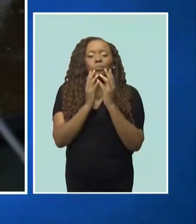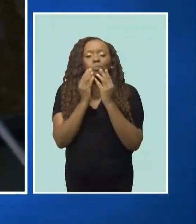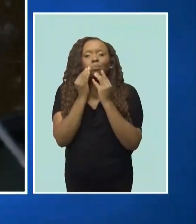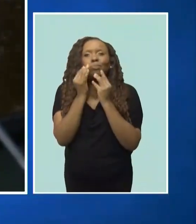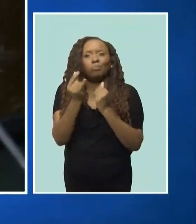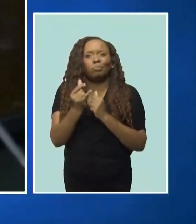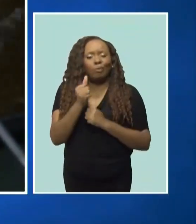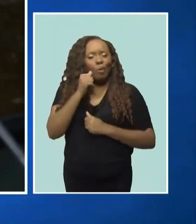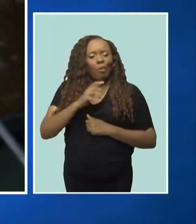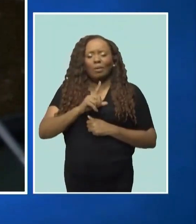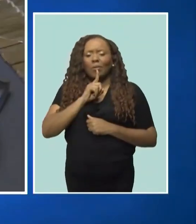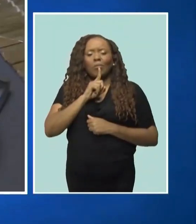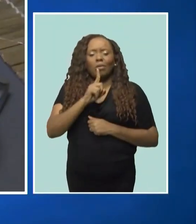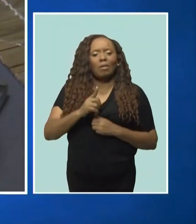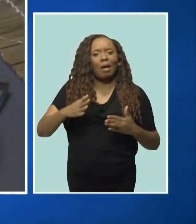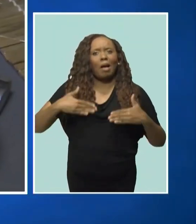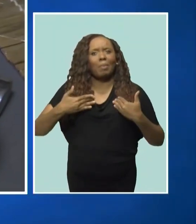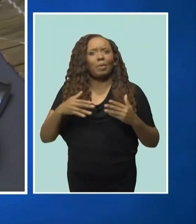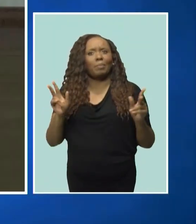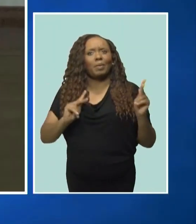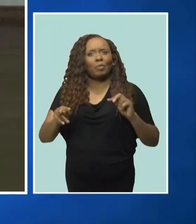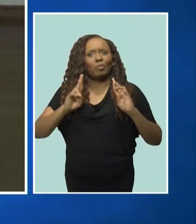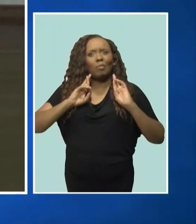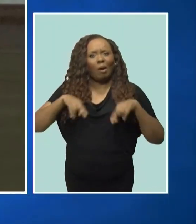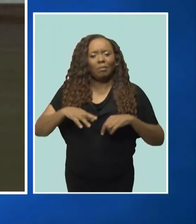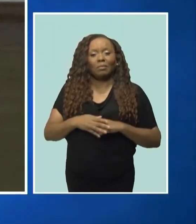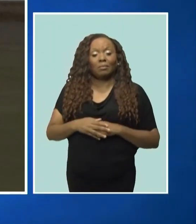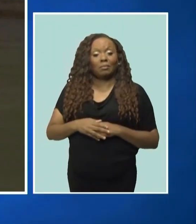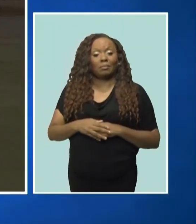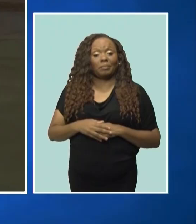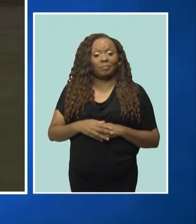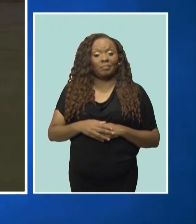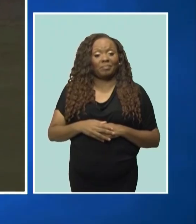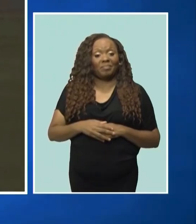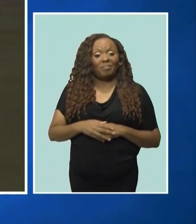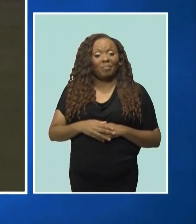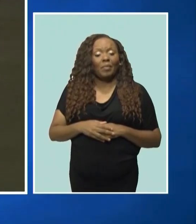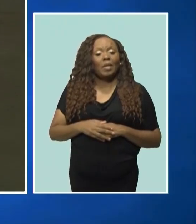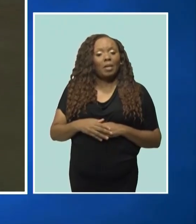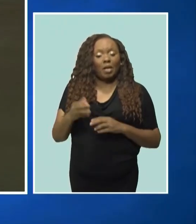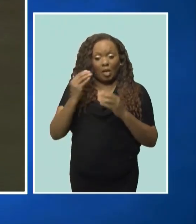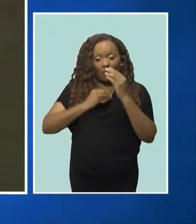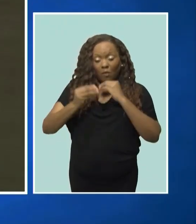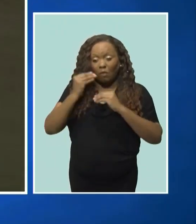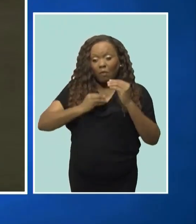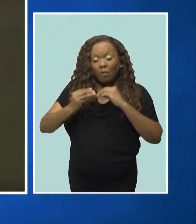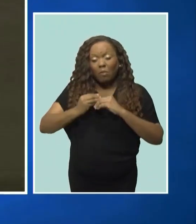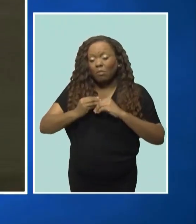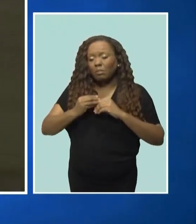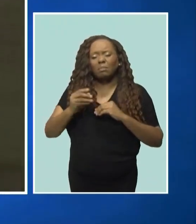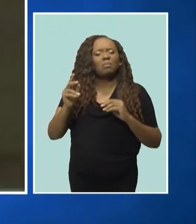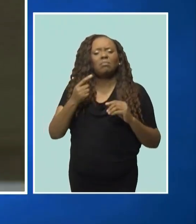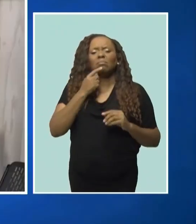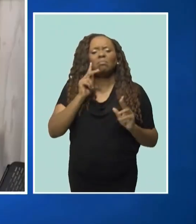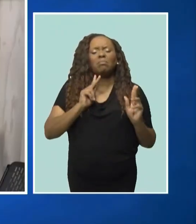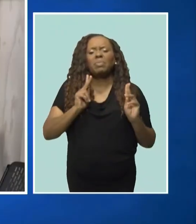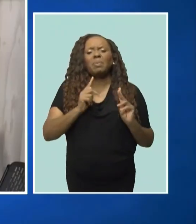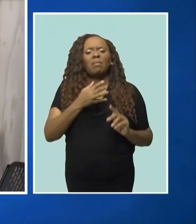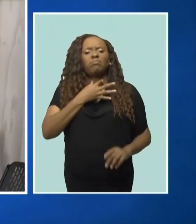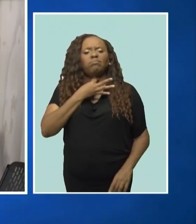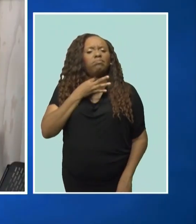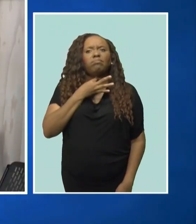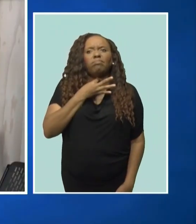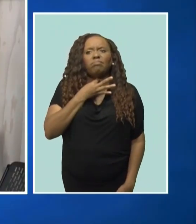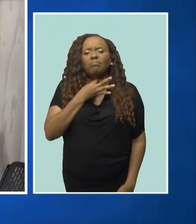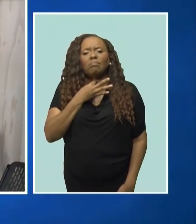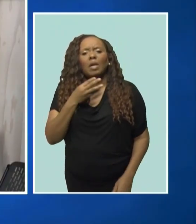she's pleased with the response from the public. The Oriental food specialist says most people are curious about the food and want to